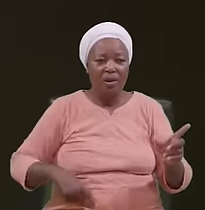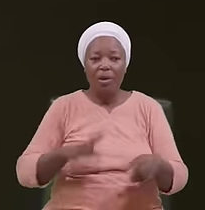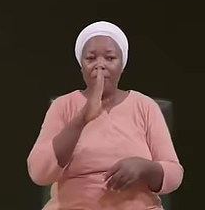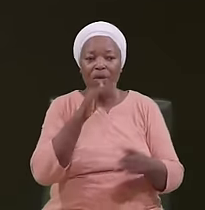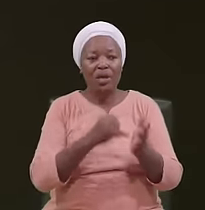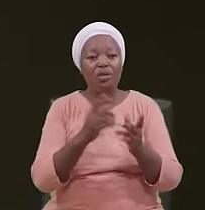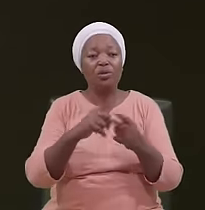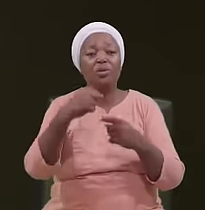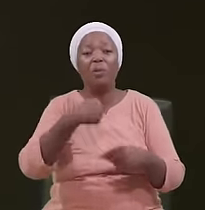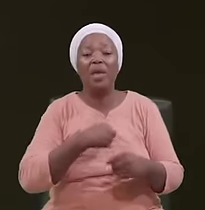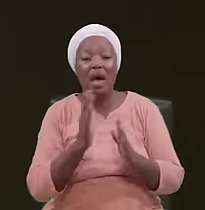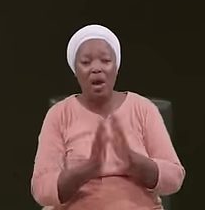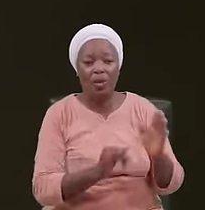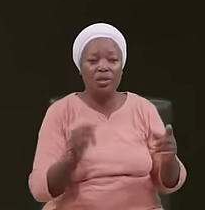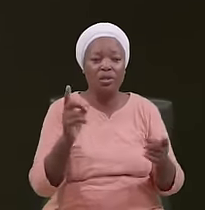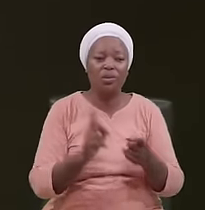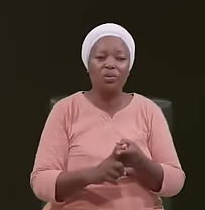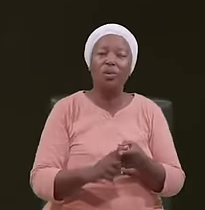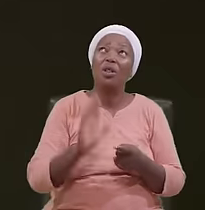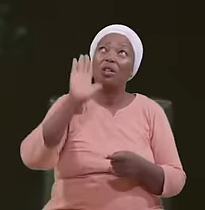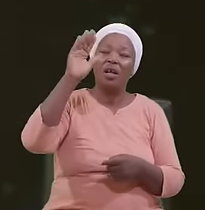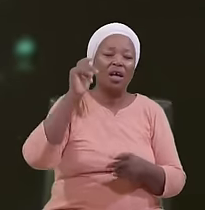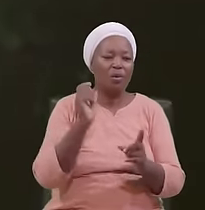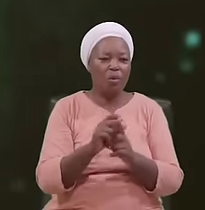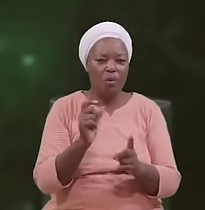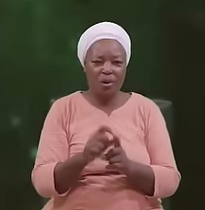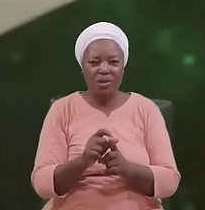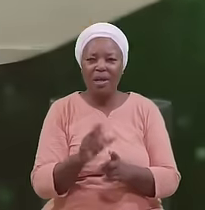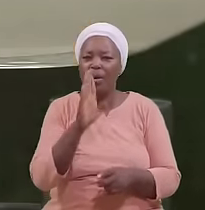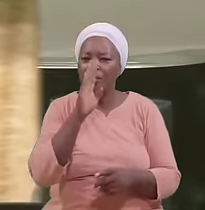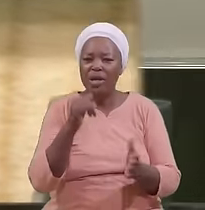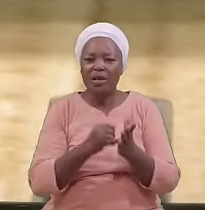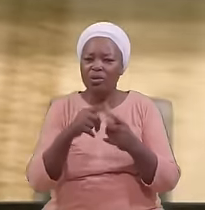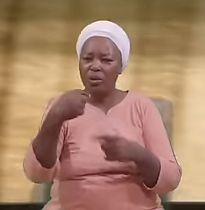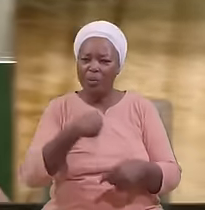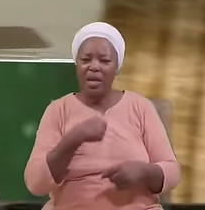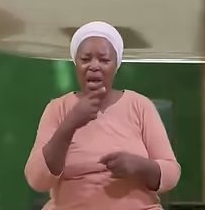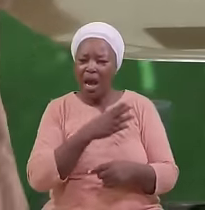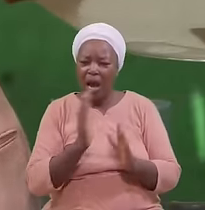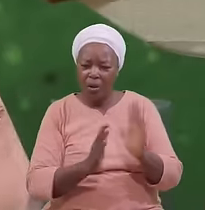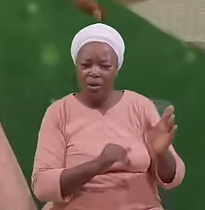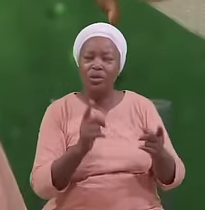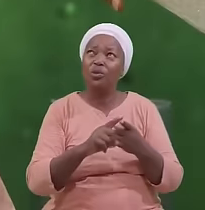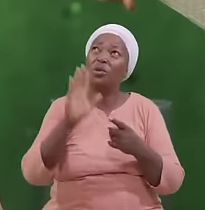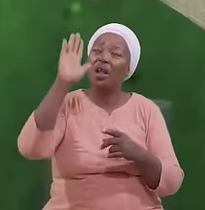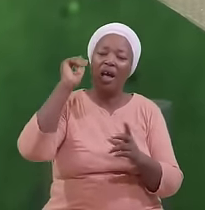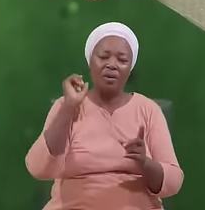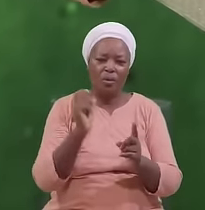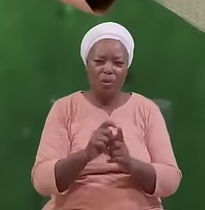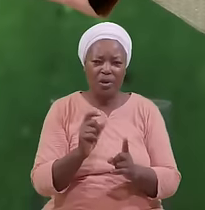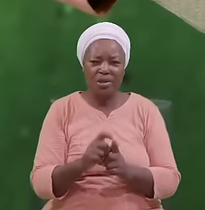me according to thy word. Be it unto me according to